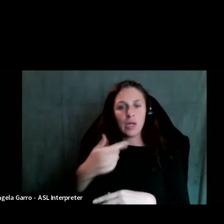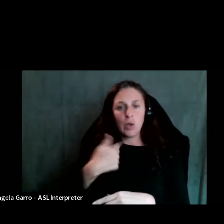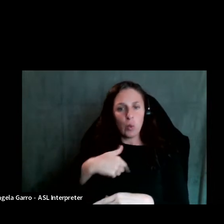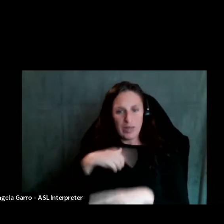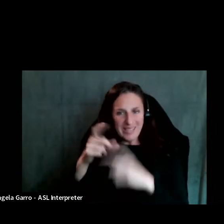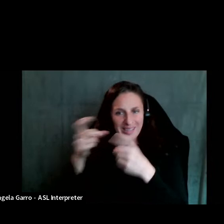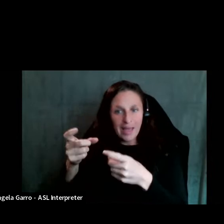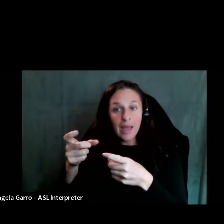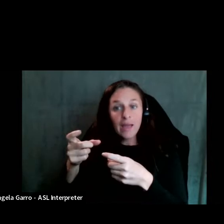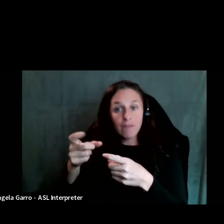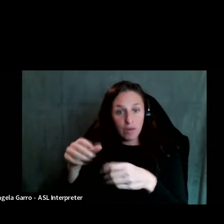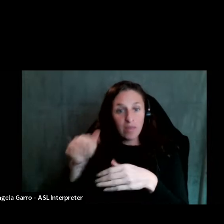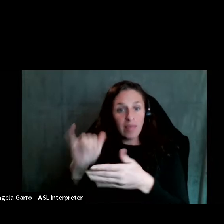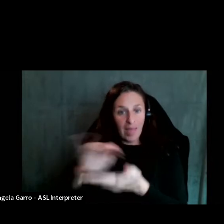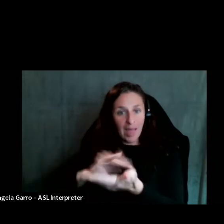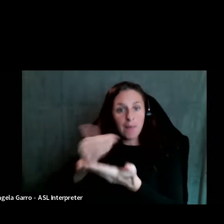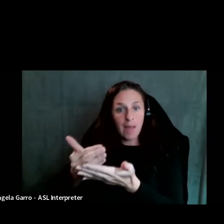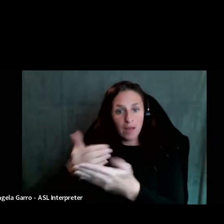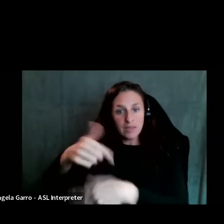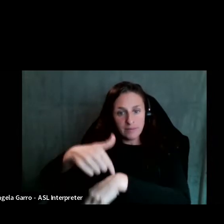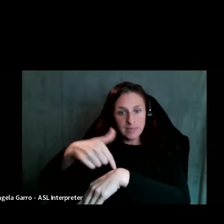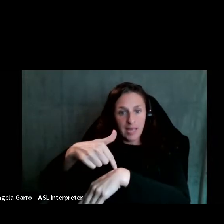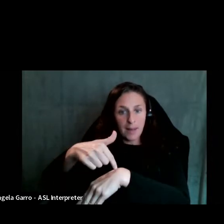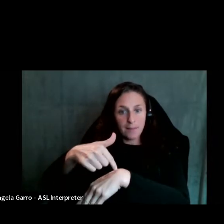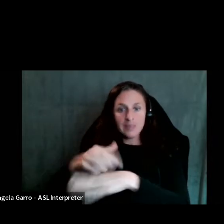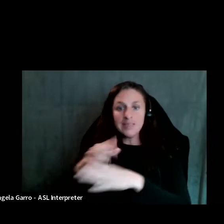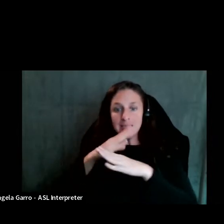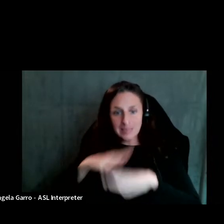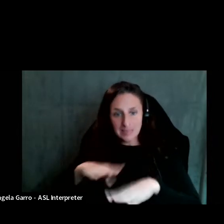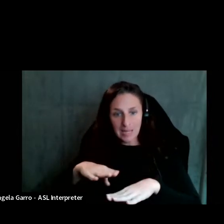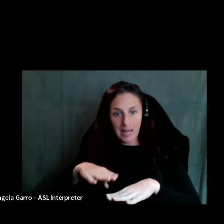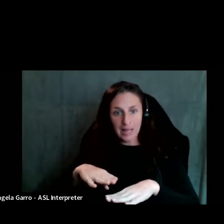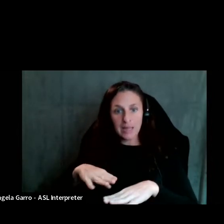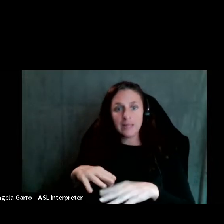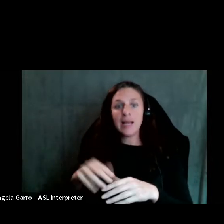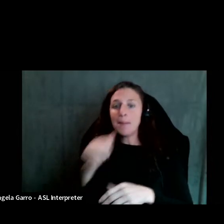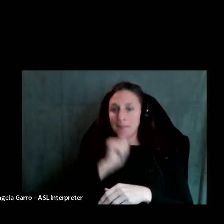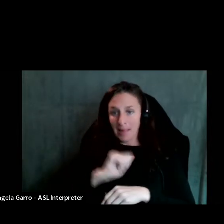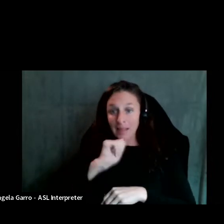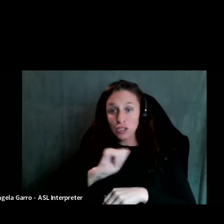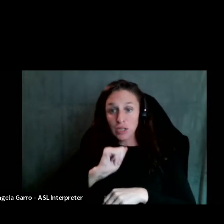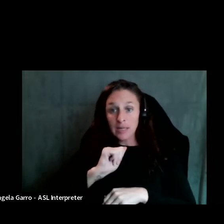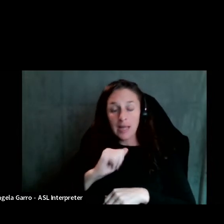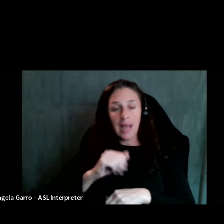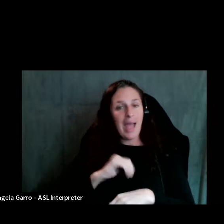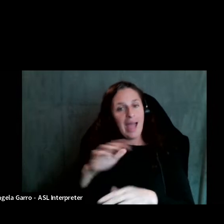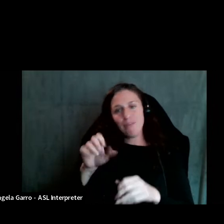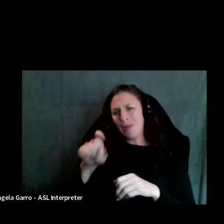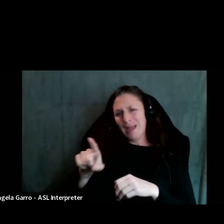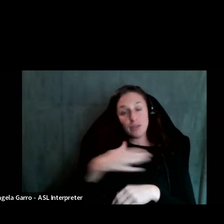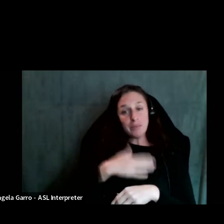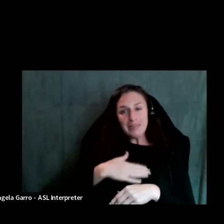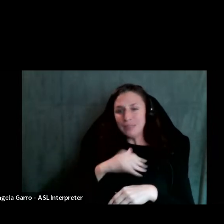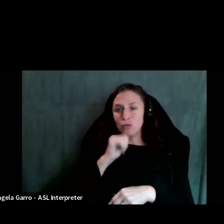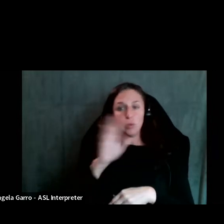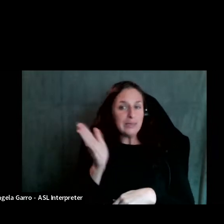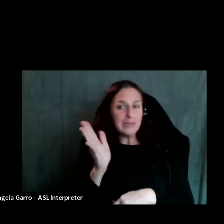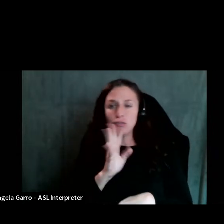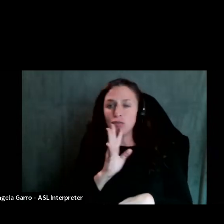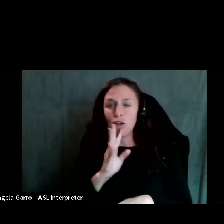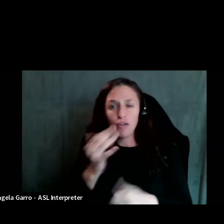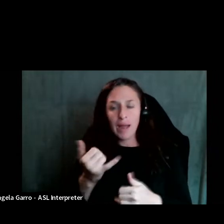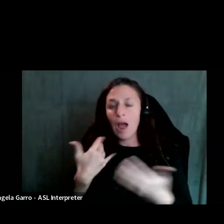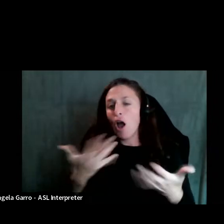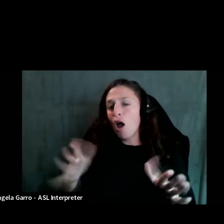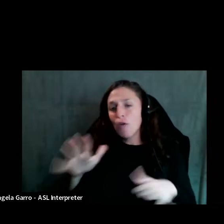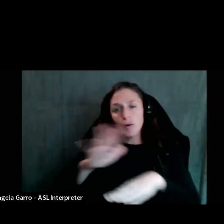gave her the amount of time. I know. Silently I'm not calling, and patiently. I'm going to have to ask that you not speak right now. I've called the next